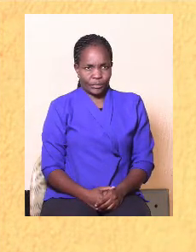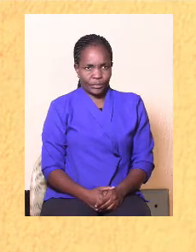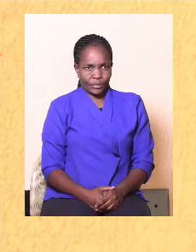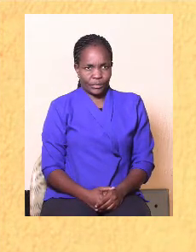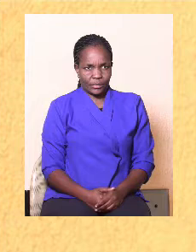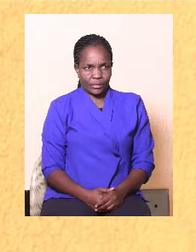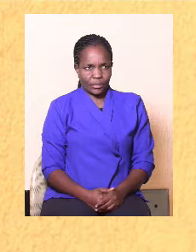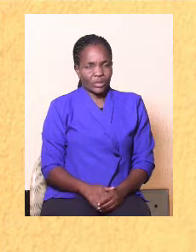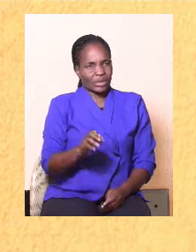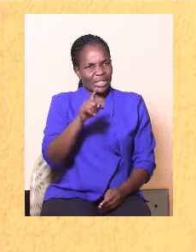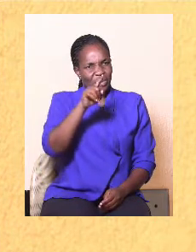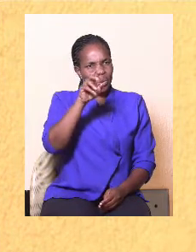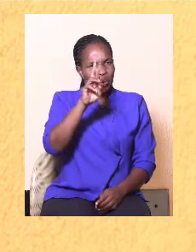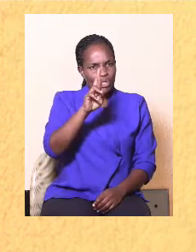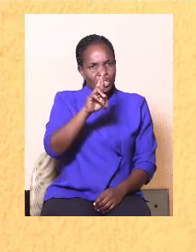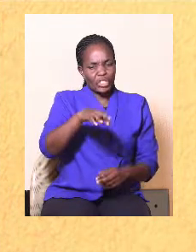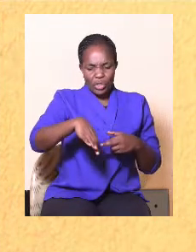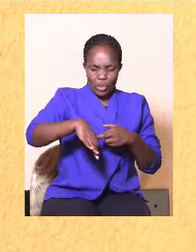Which region are you from?